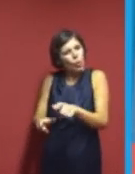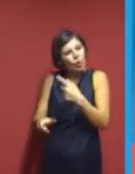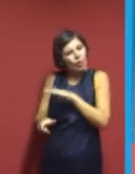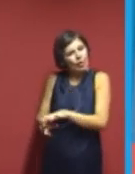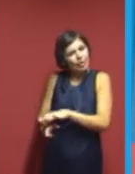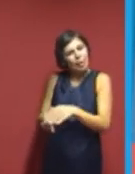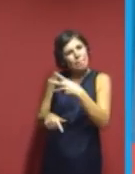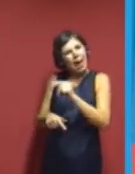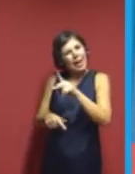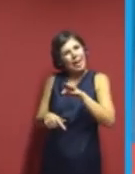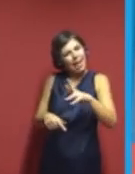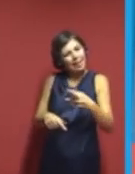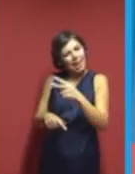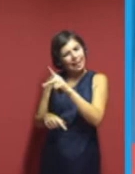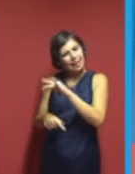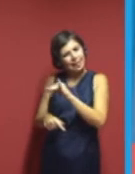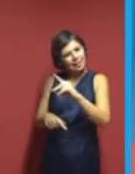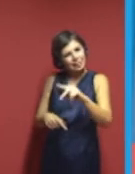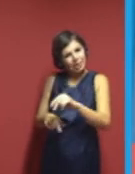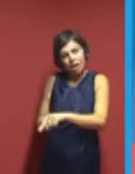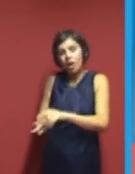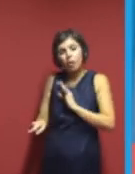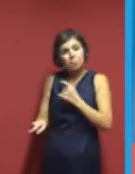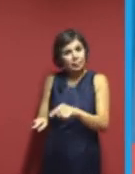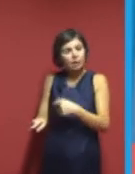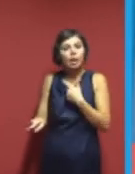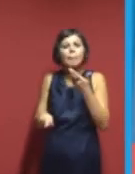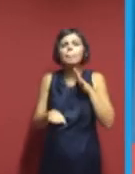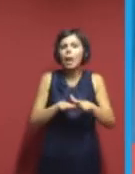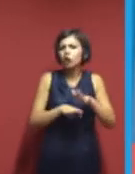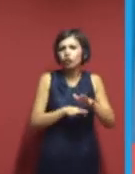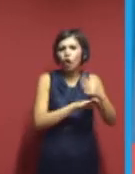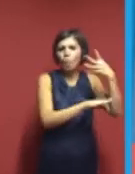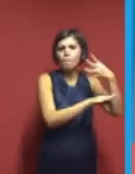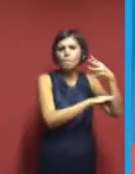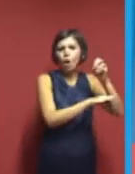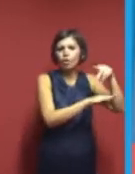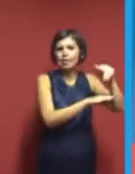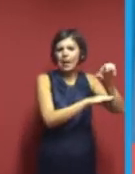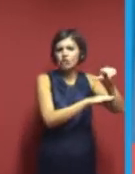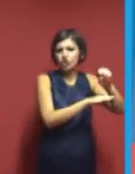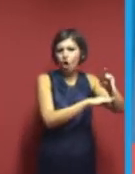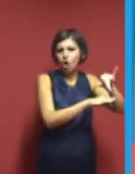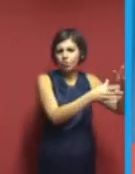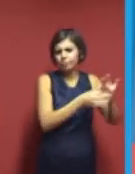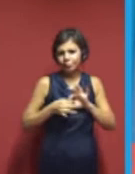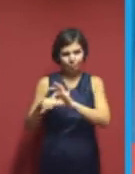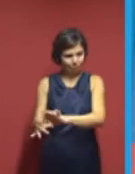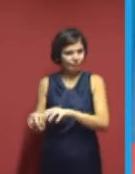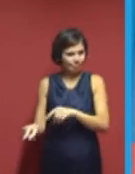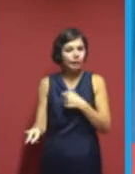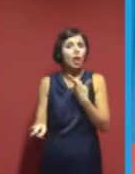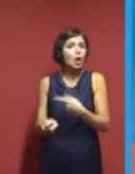Montessori, we do self-directed learning and discovery as well as collaborative learning. But instead of math, language, and